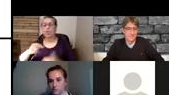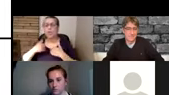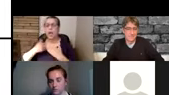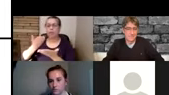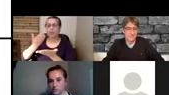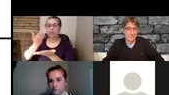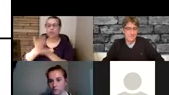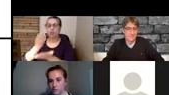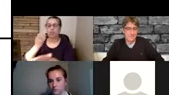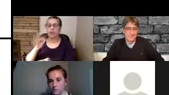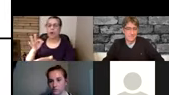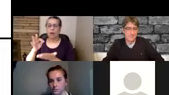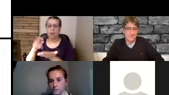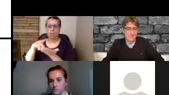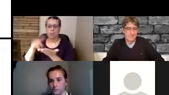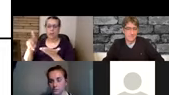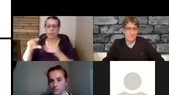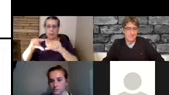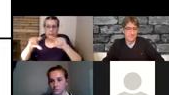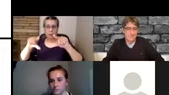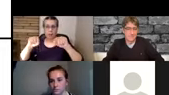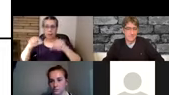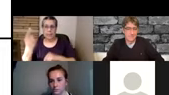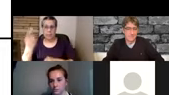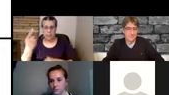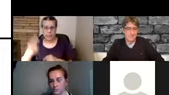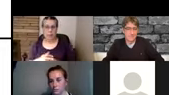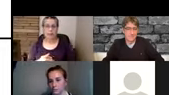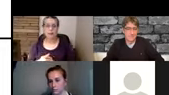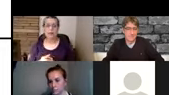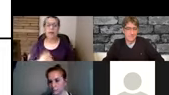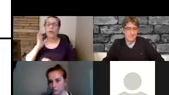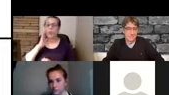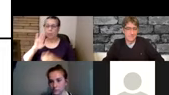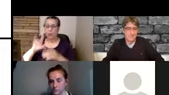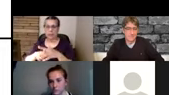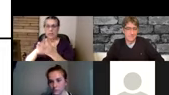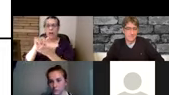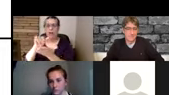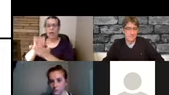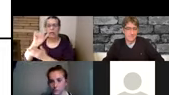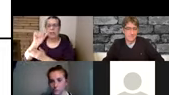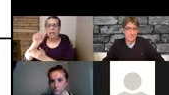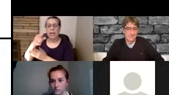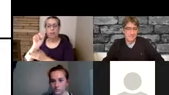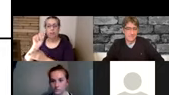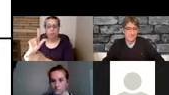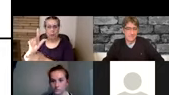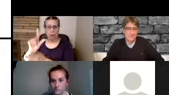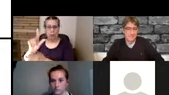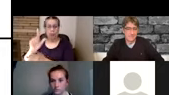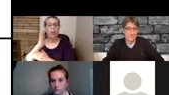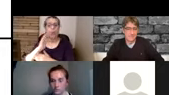at any given time. We will be launching that in April. There is already some information up on our